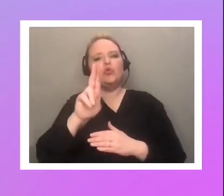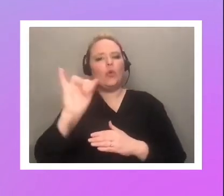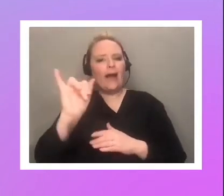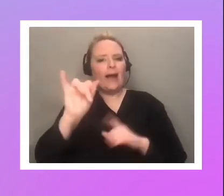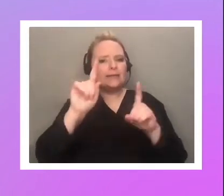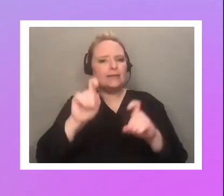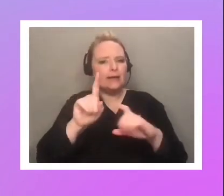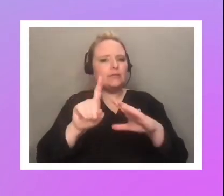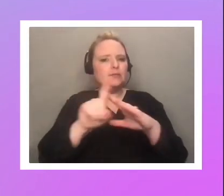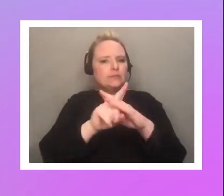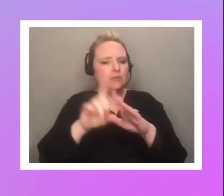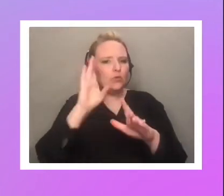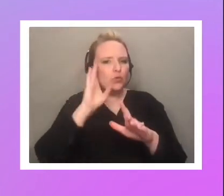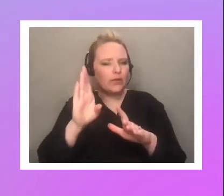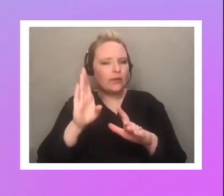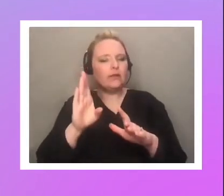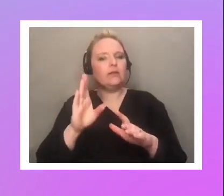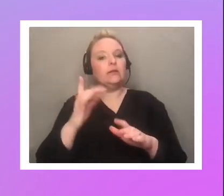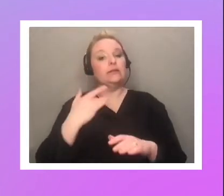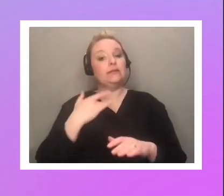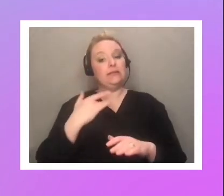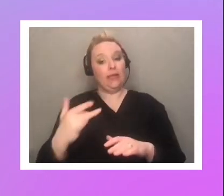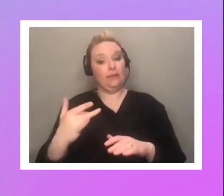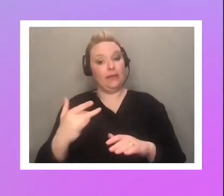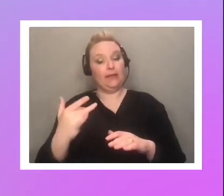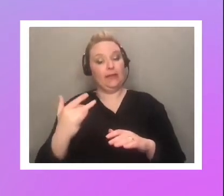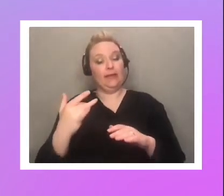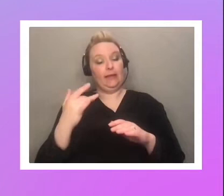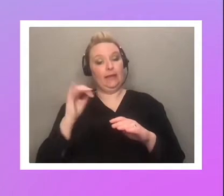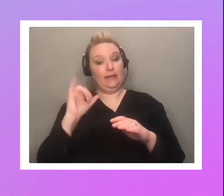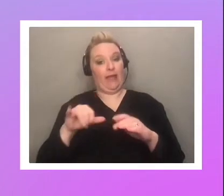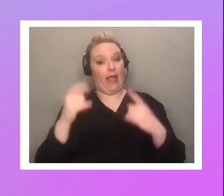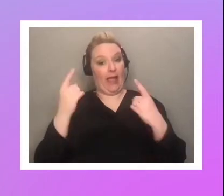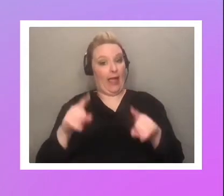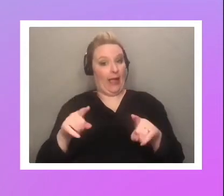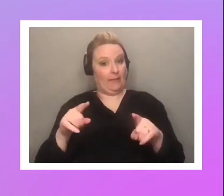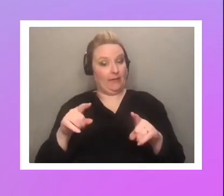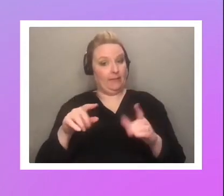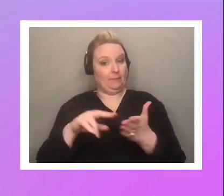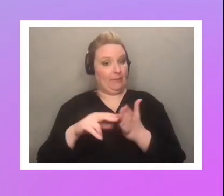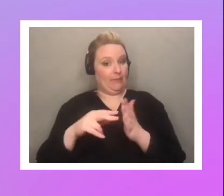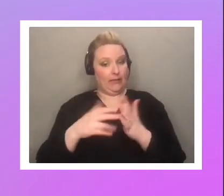come about, and usually when you have some of those,